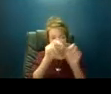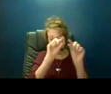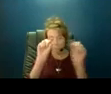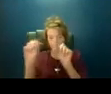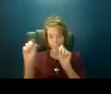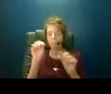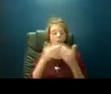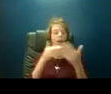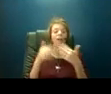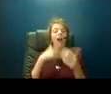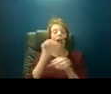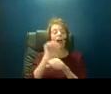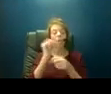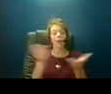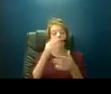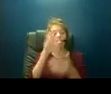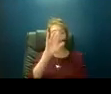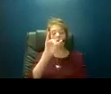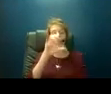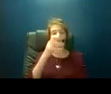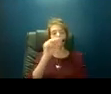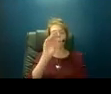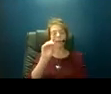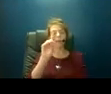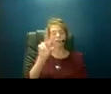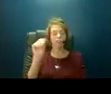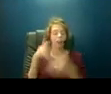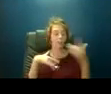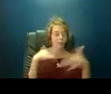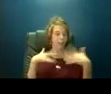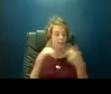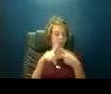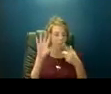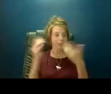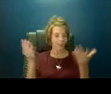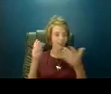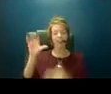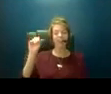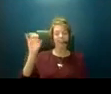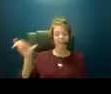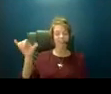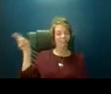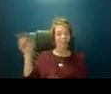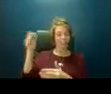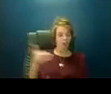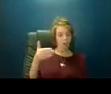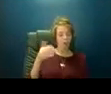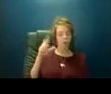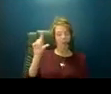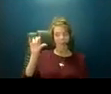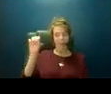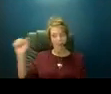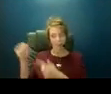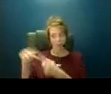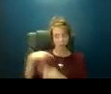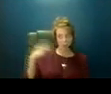in Richmond, Virginia, and excited to be here. As Casey said, she actually introduced Lisa and I a few